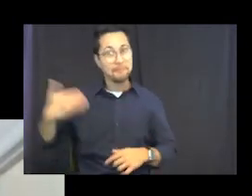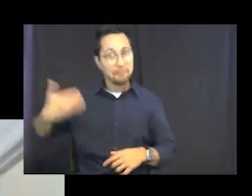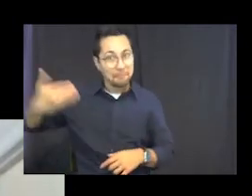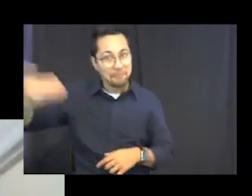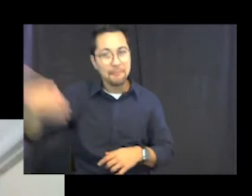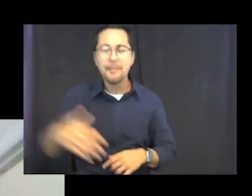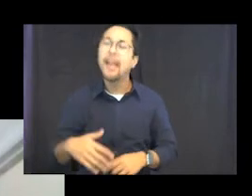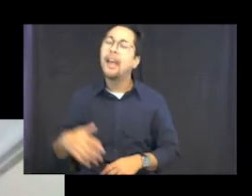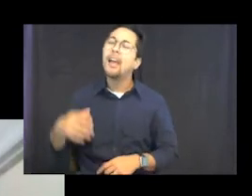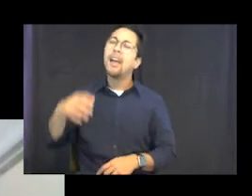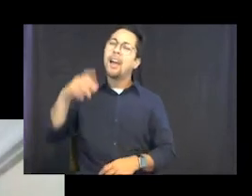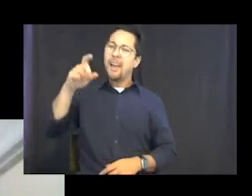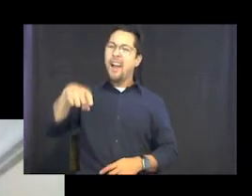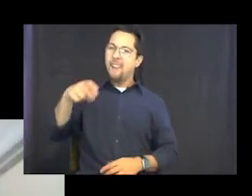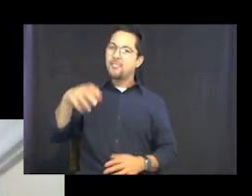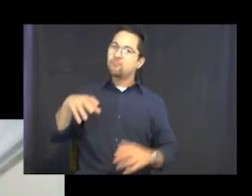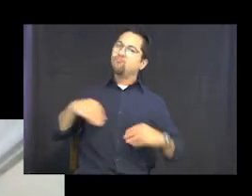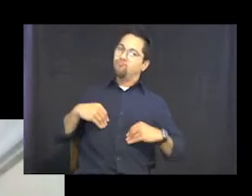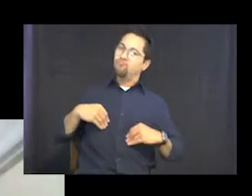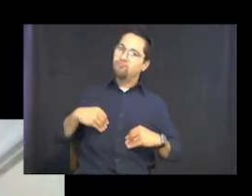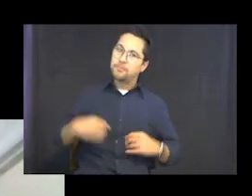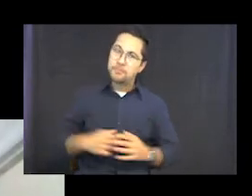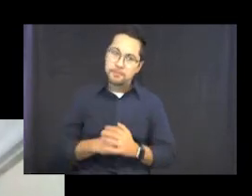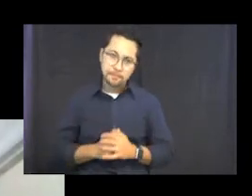that has to be okay.